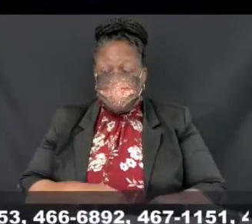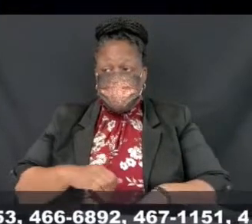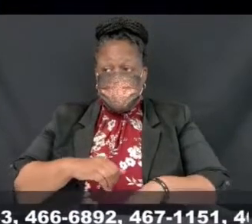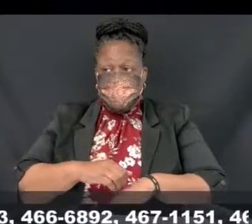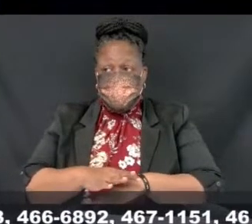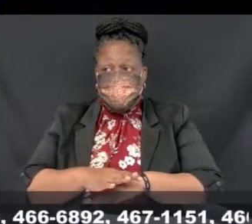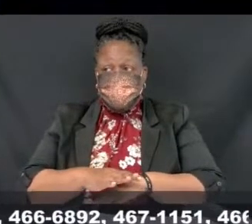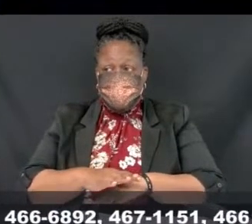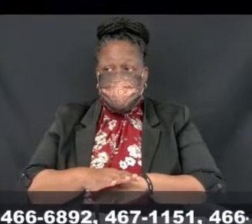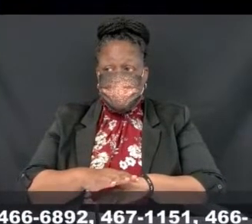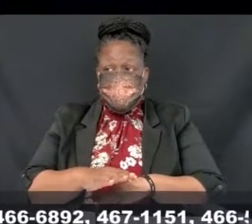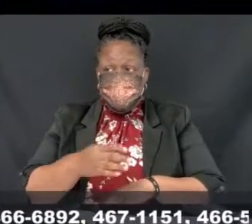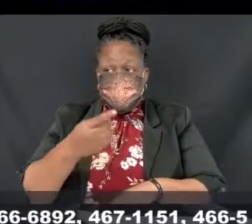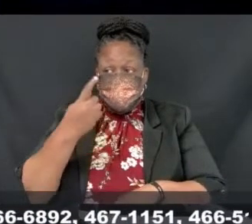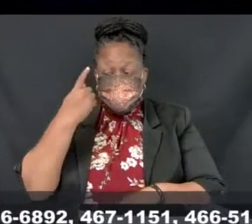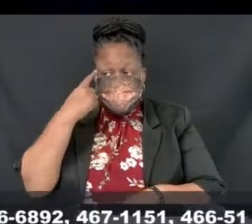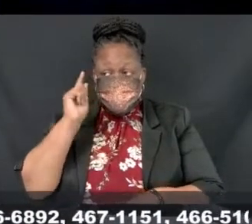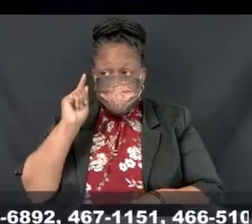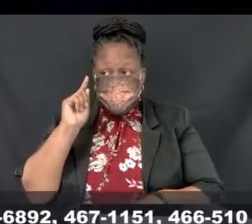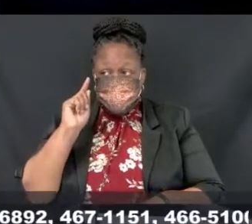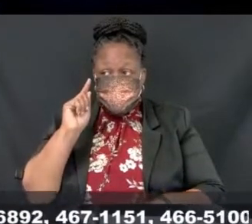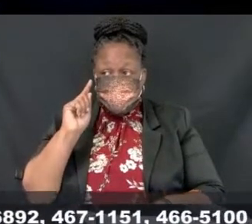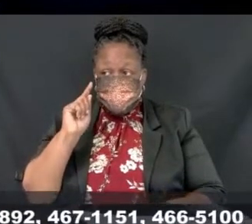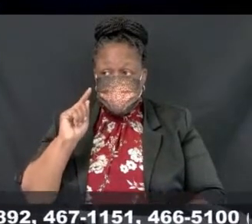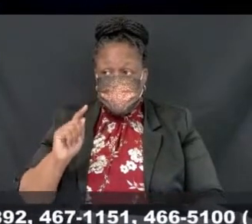already approved events